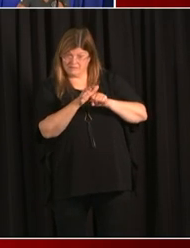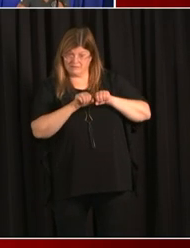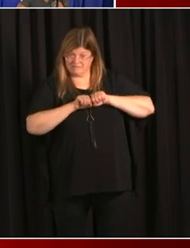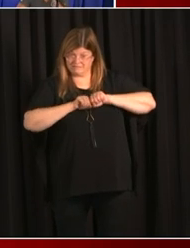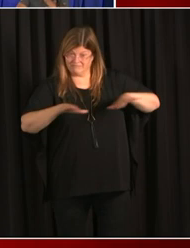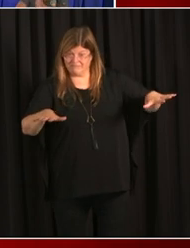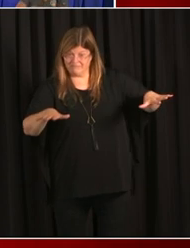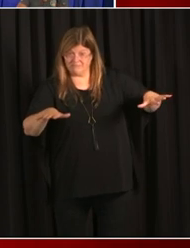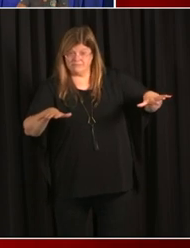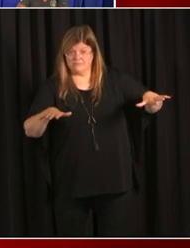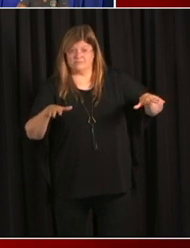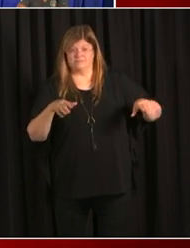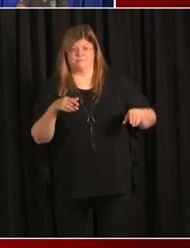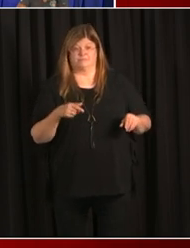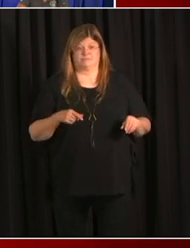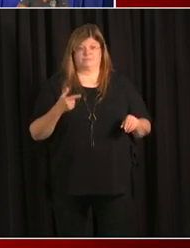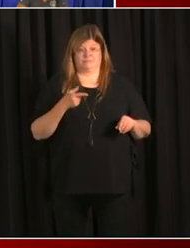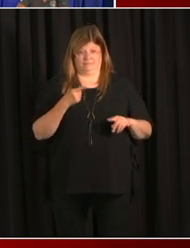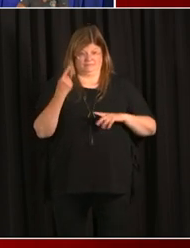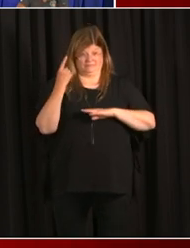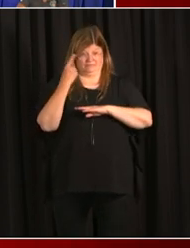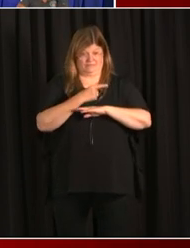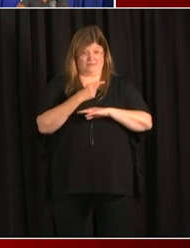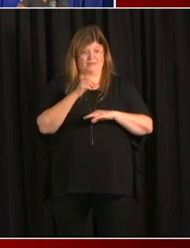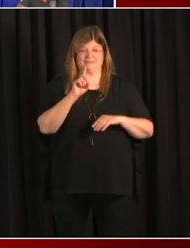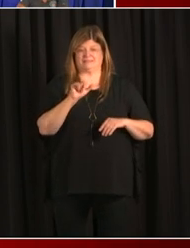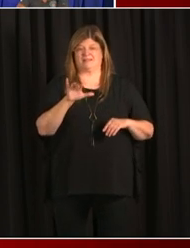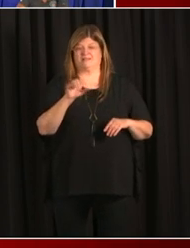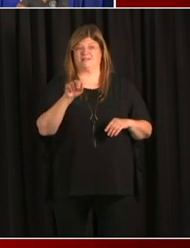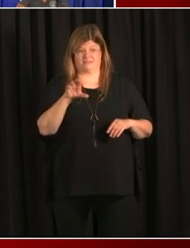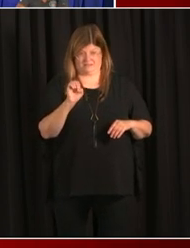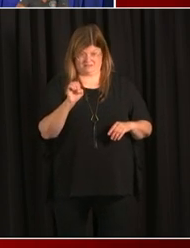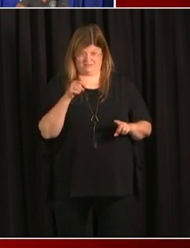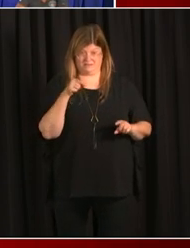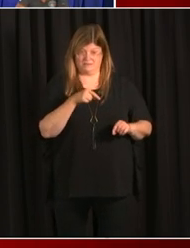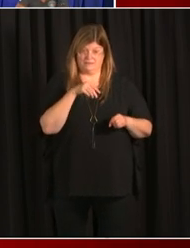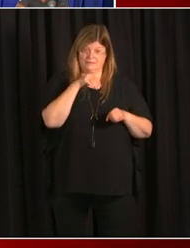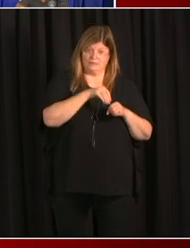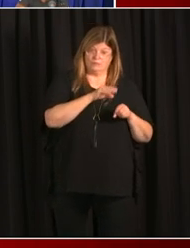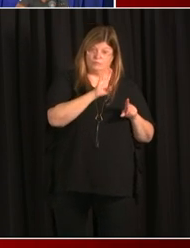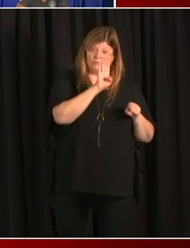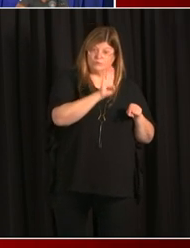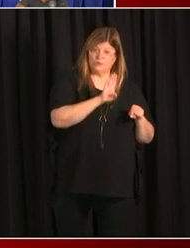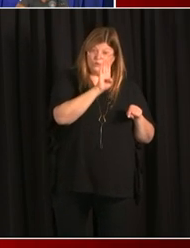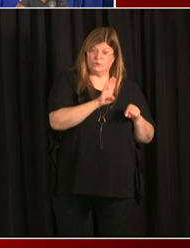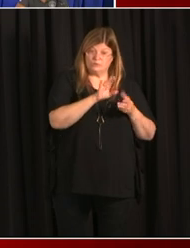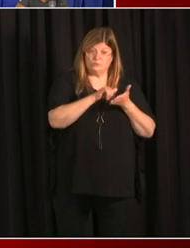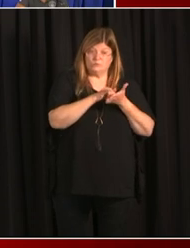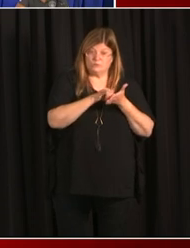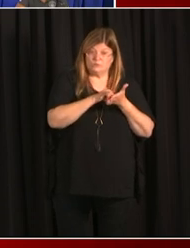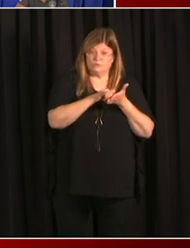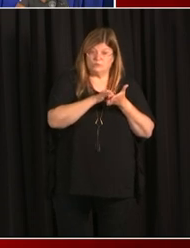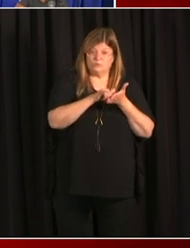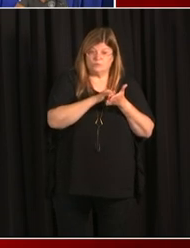Daycare Center in Brooklyn a few weeks ago. It affected 6 families and 3 teachers, and the center had to be shut down for a few weeks. I'm